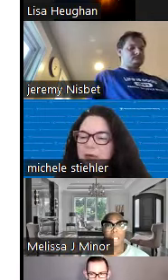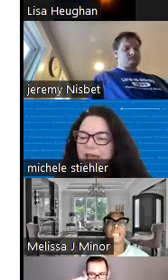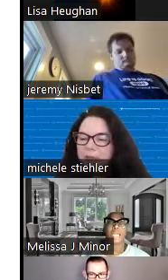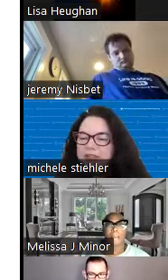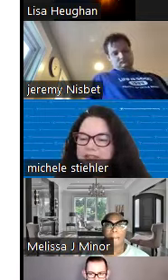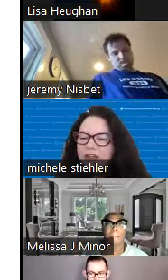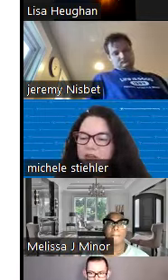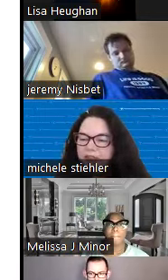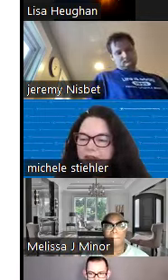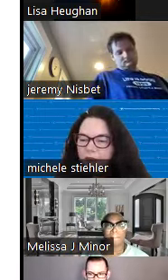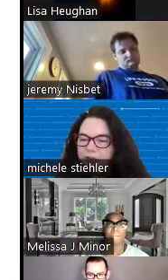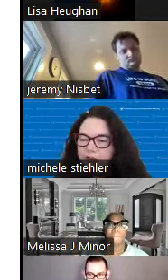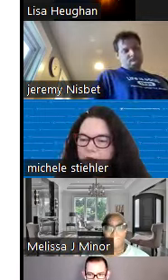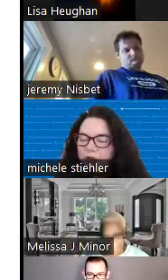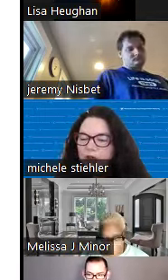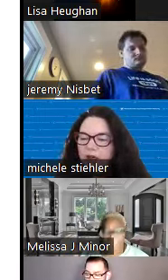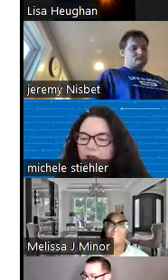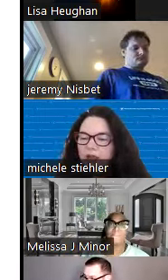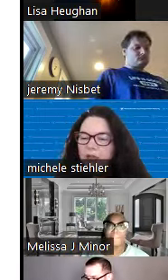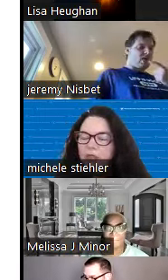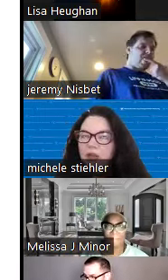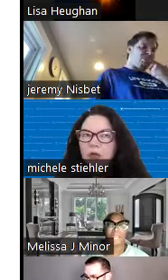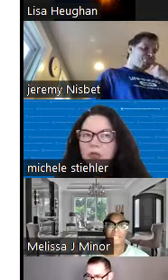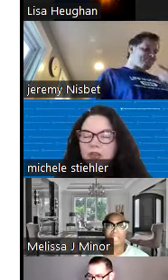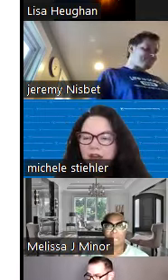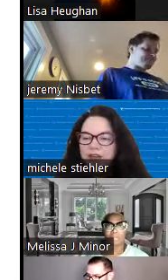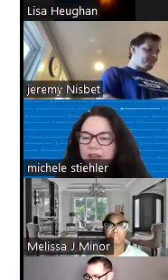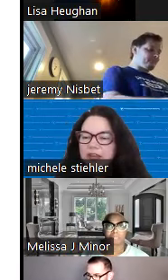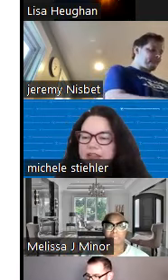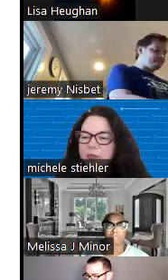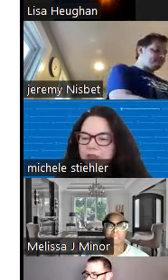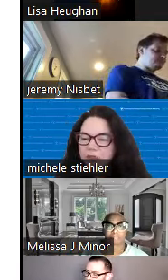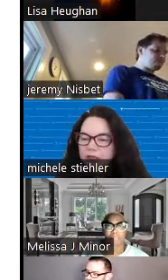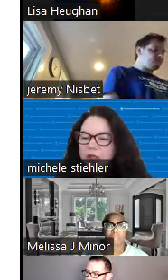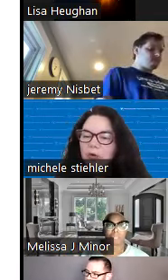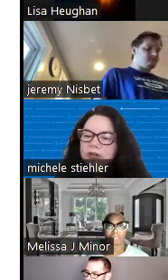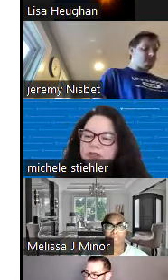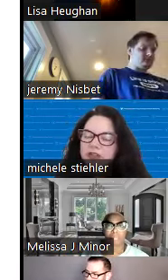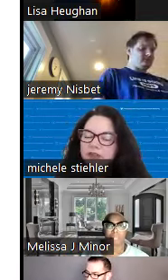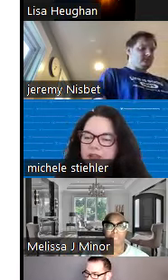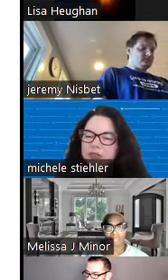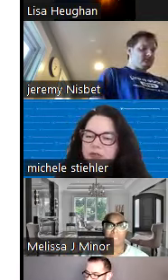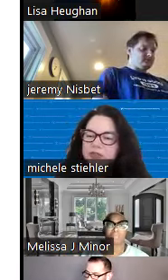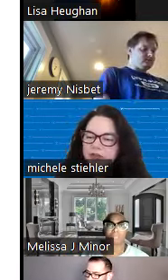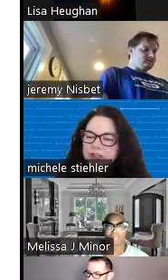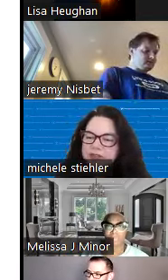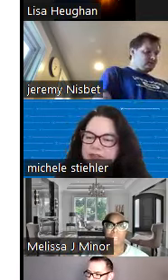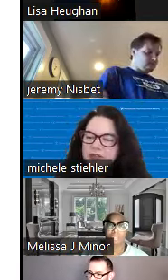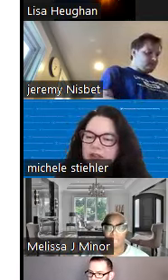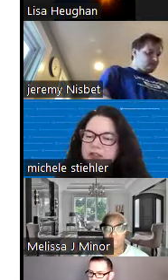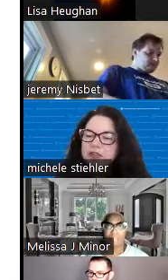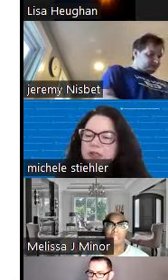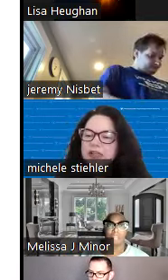Melissa, I would be happy to take a look at that for you. Mhm. The guideline is within 3/4 of fixed route